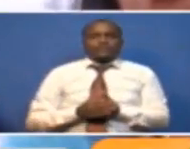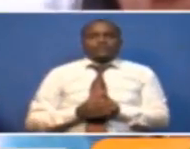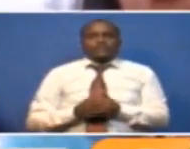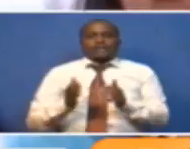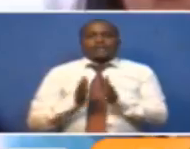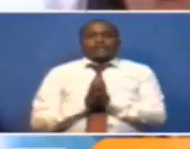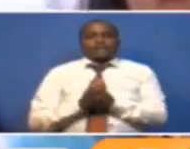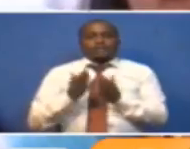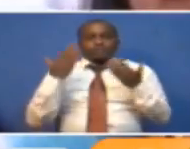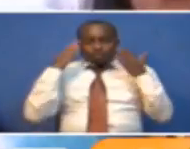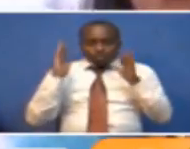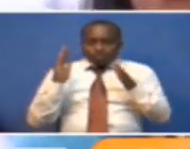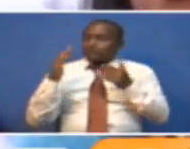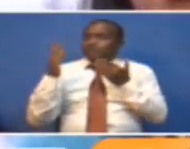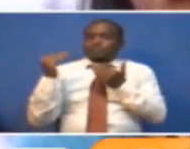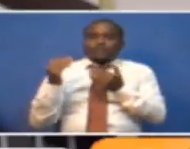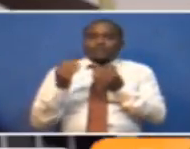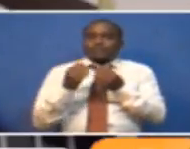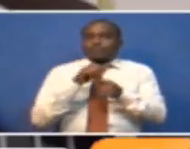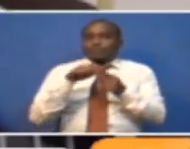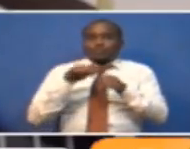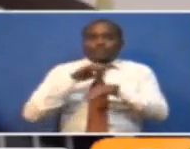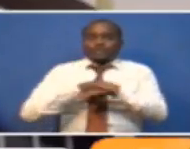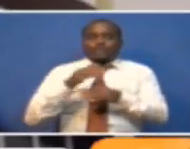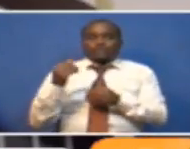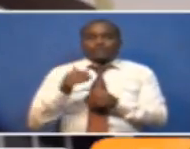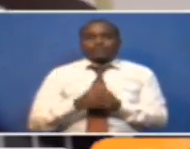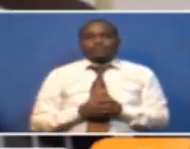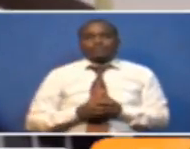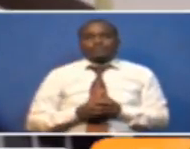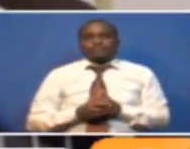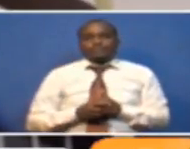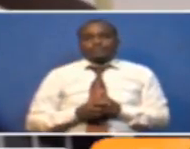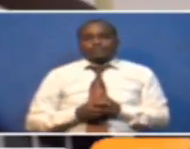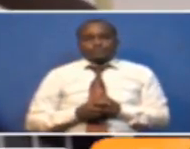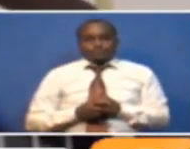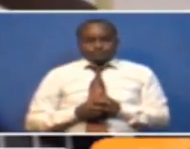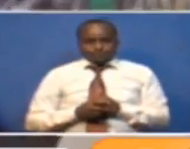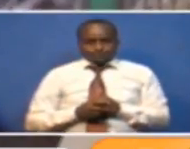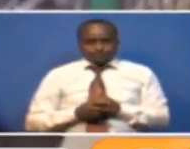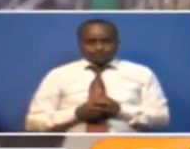na tatutarajii siku yenye tutapata pesa. Denis Otieno, Citizen TV.